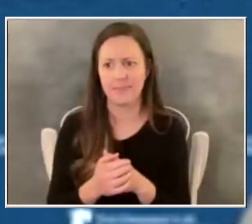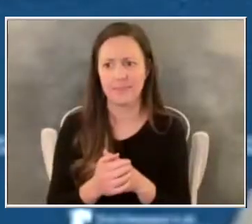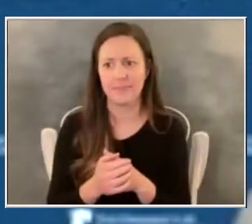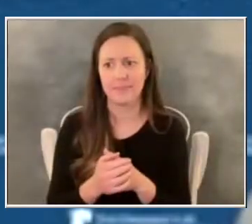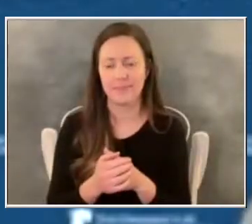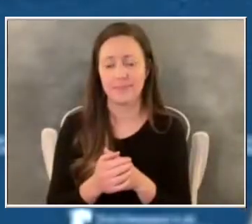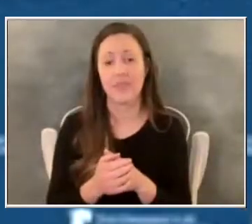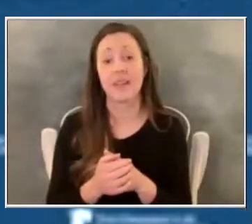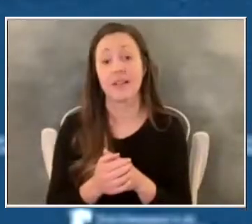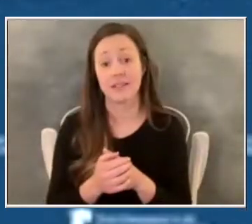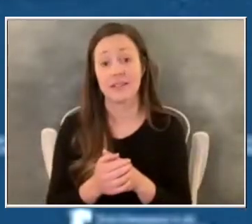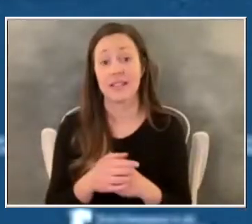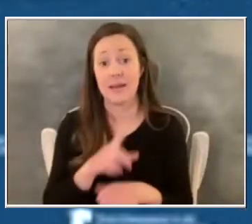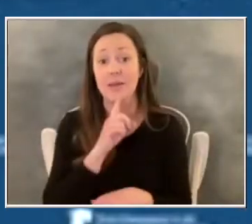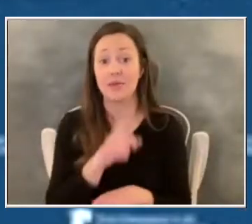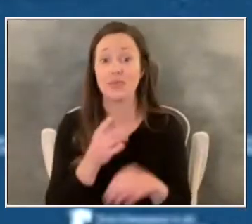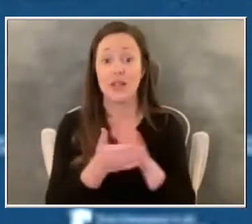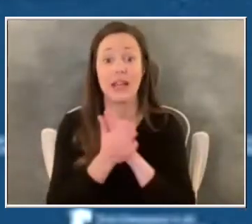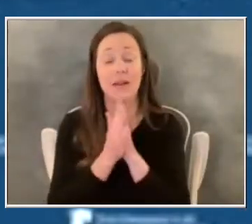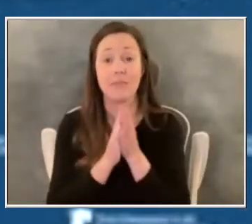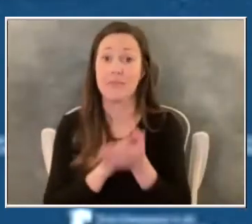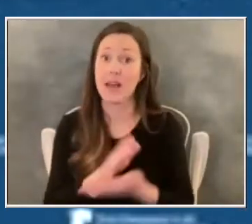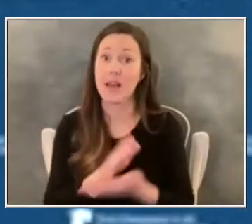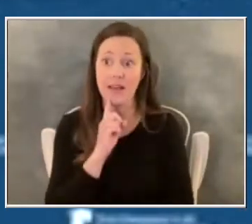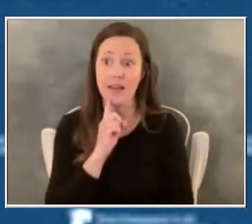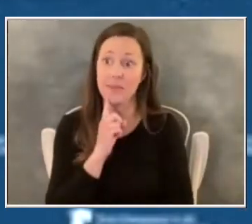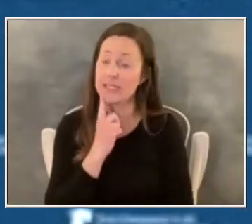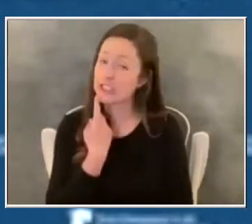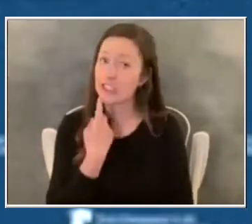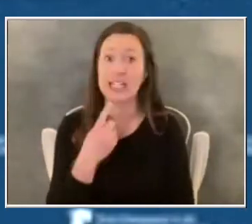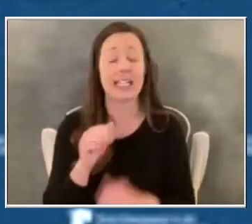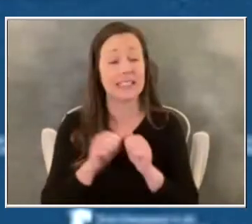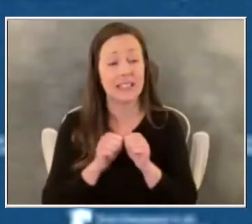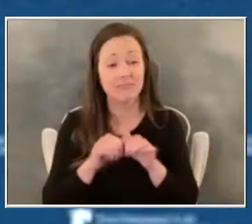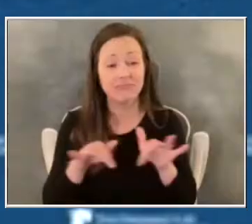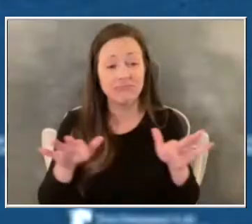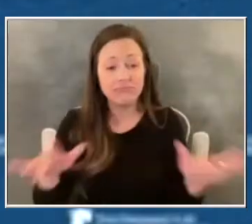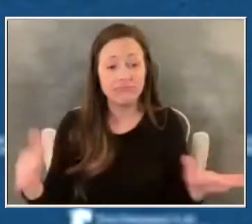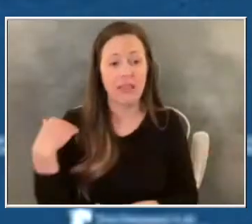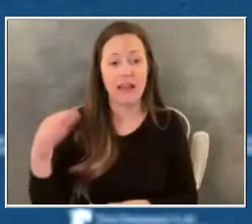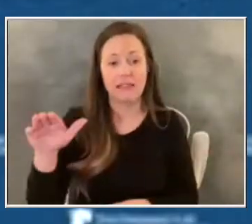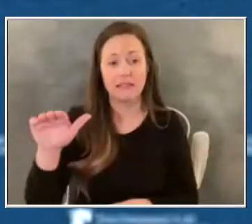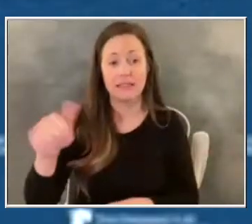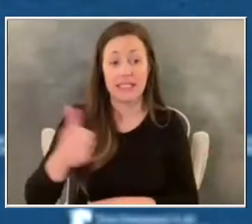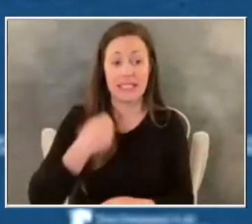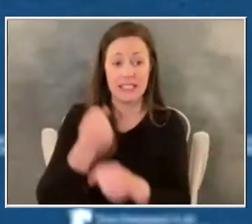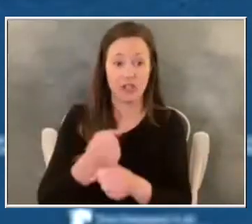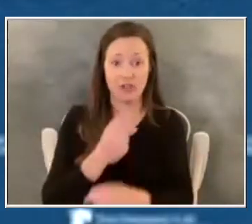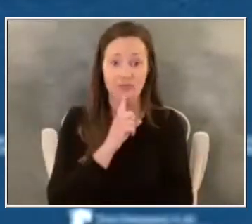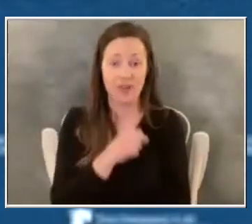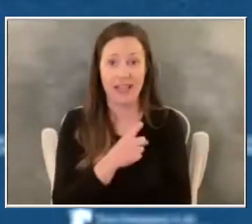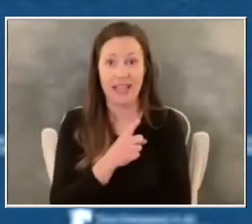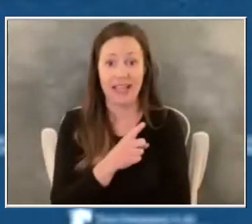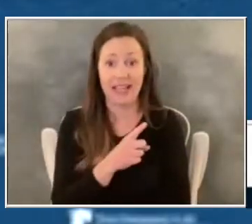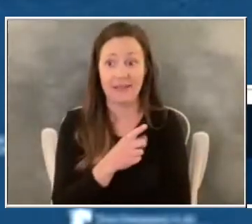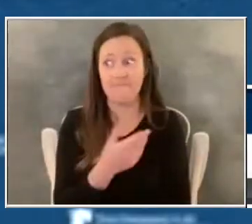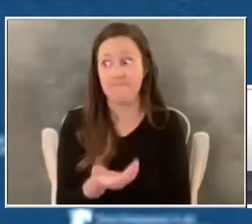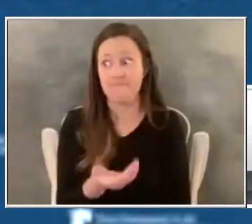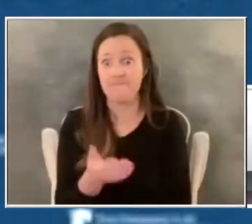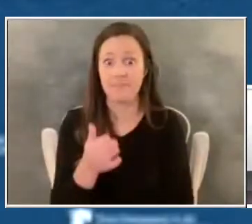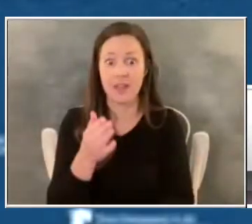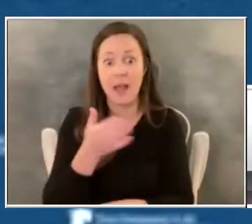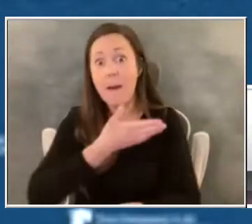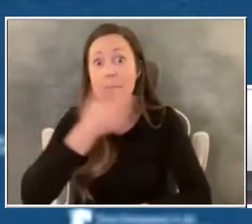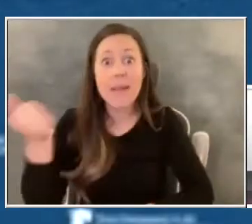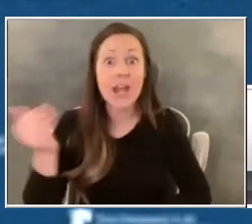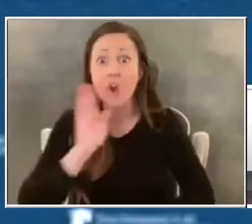It's getting pretty serious. It's expanded over the last 10 years, and there's really no end in sight as